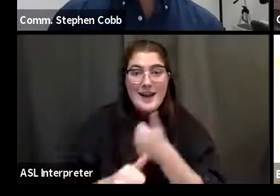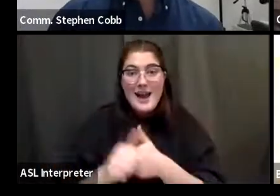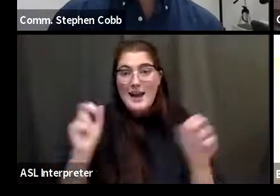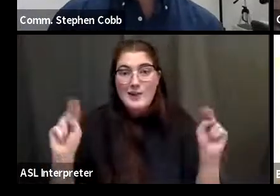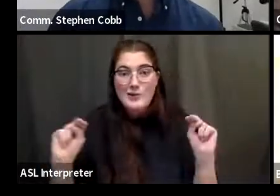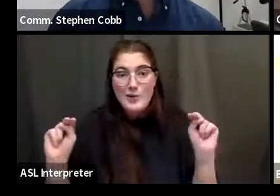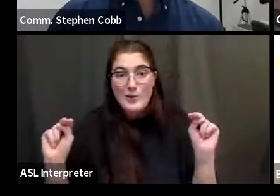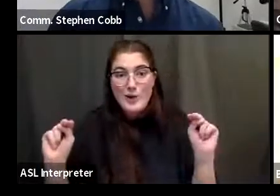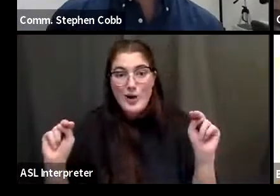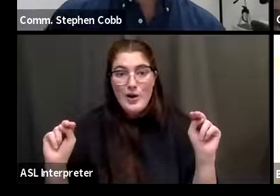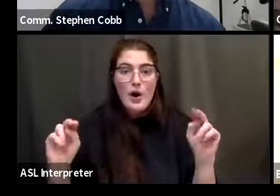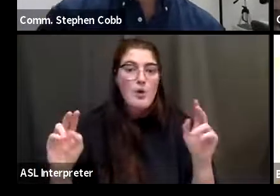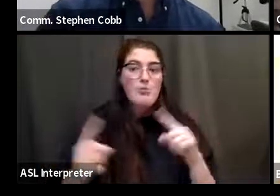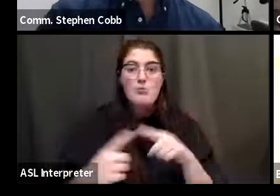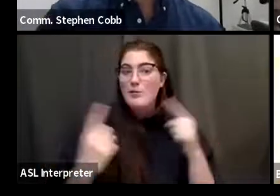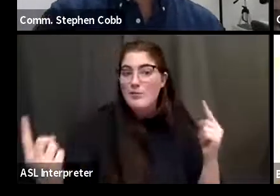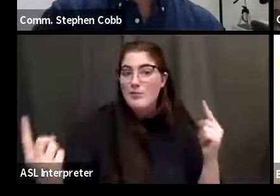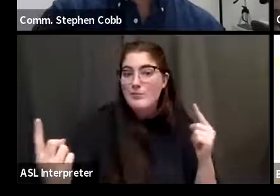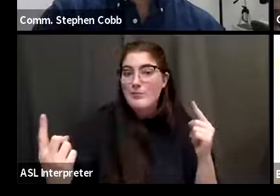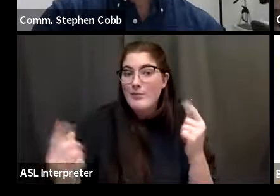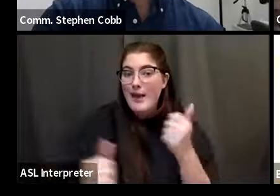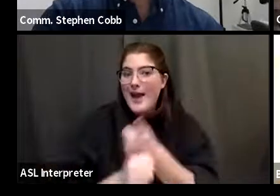nays? Any abstentions?